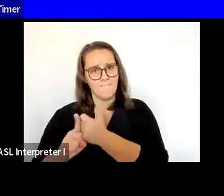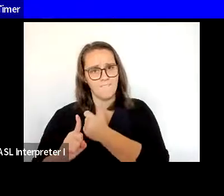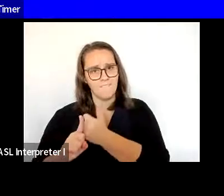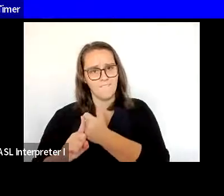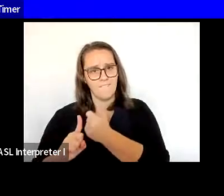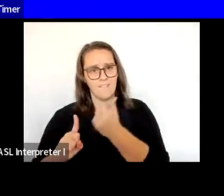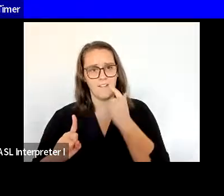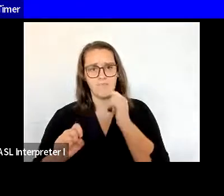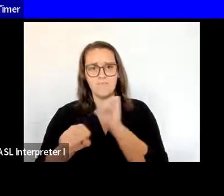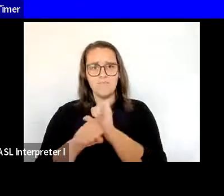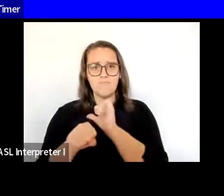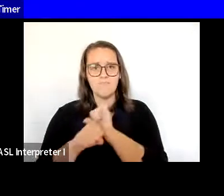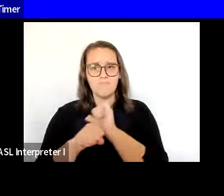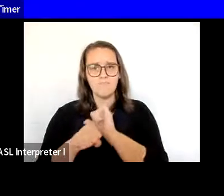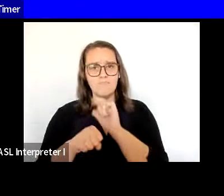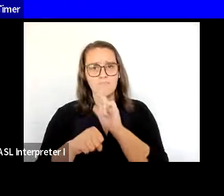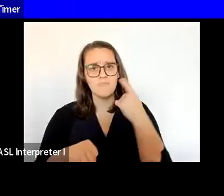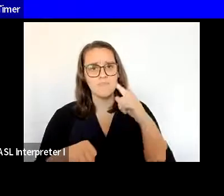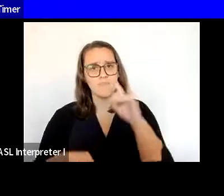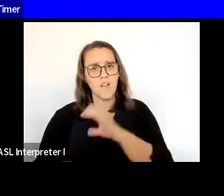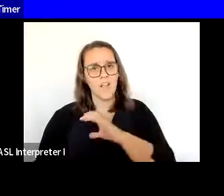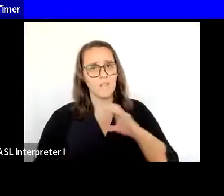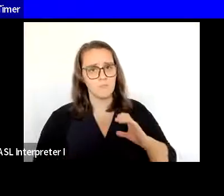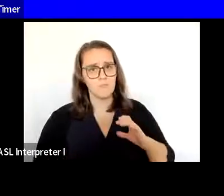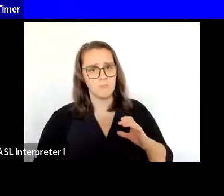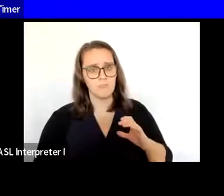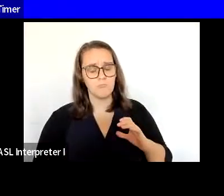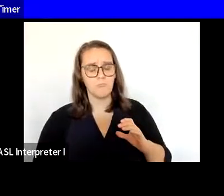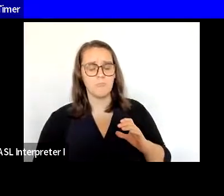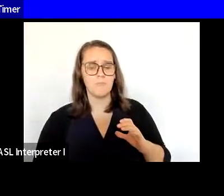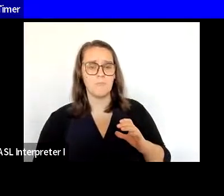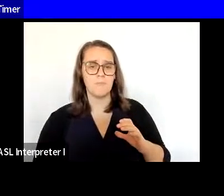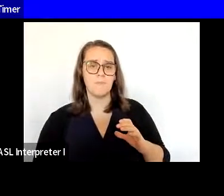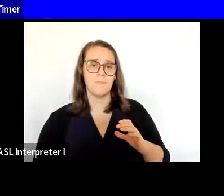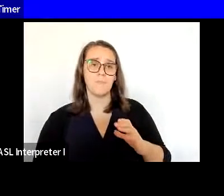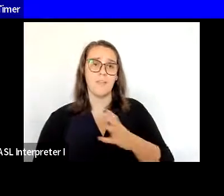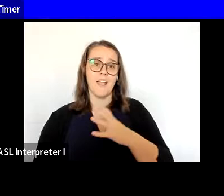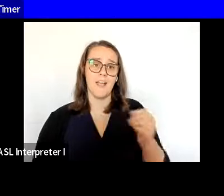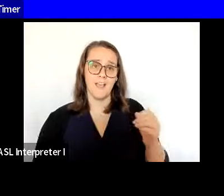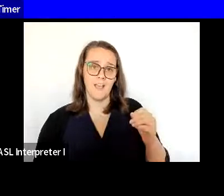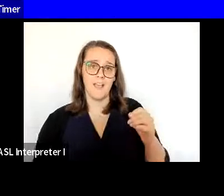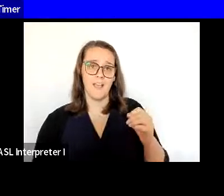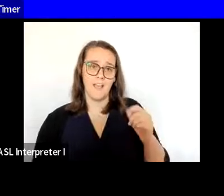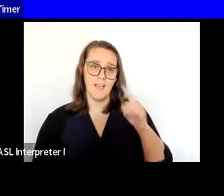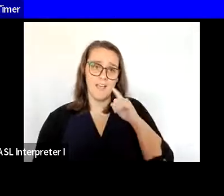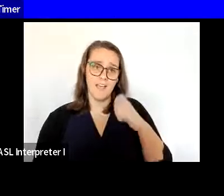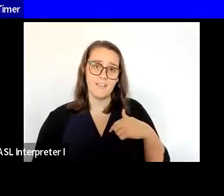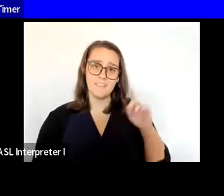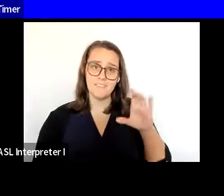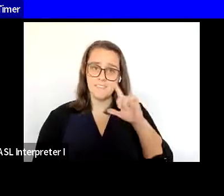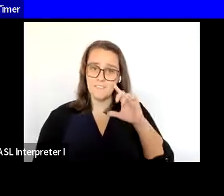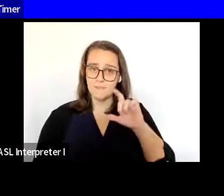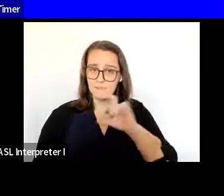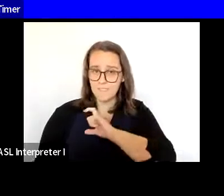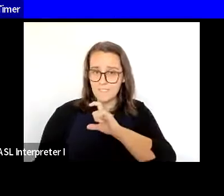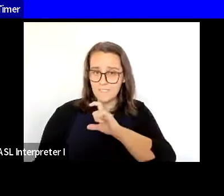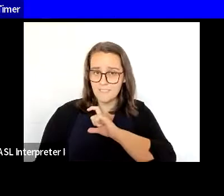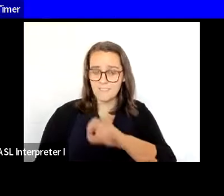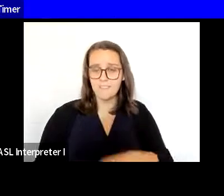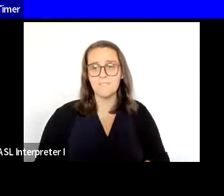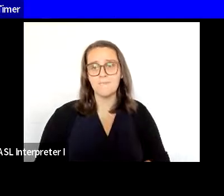somebody who worked for the council as well as the Metropolitan Police Department. He sacrificed so much of himself to